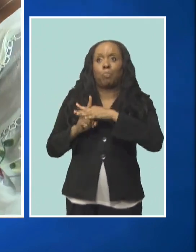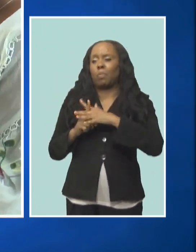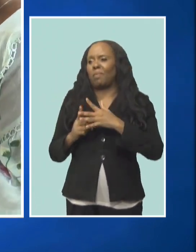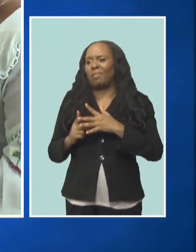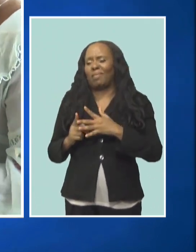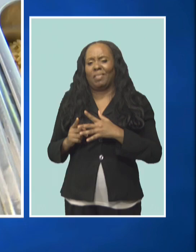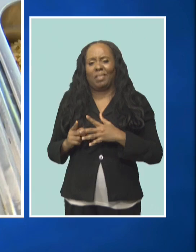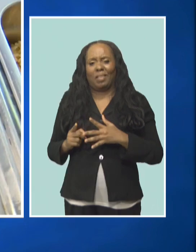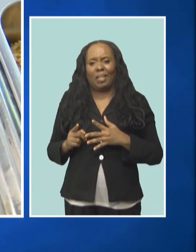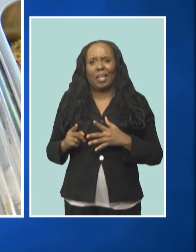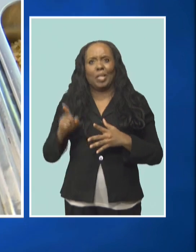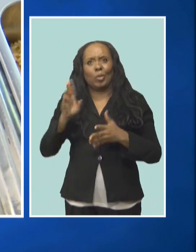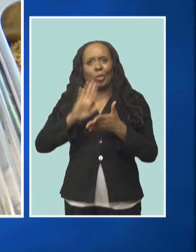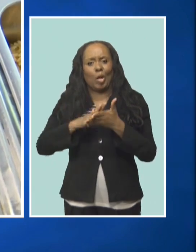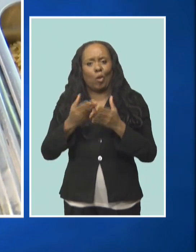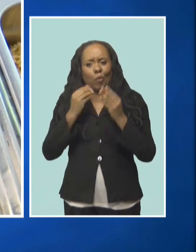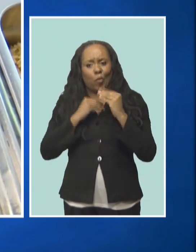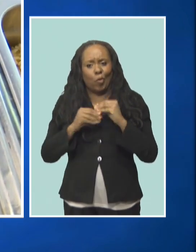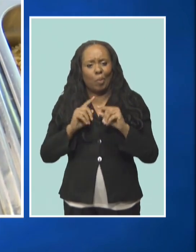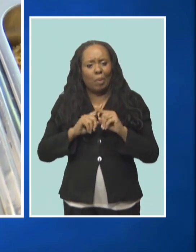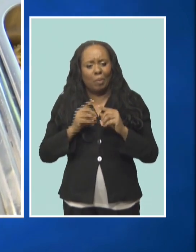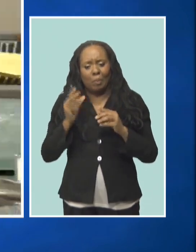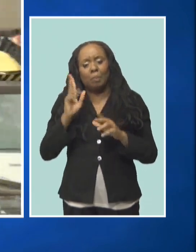get sick. We are trying to make sure we